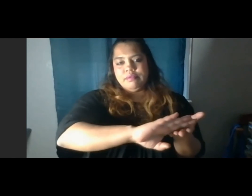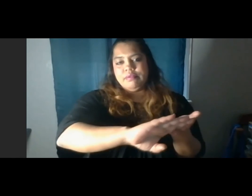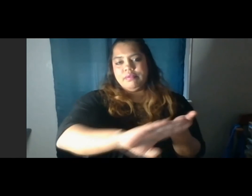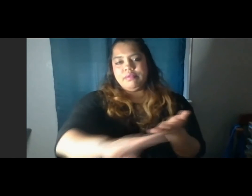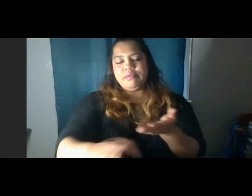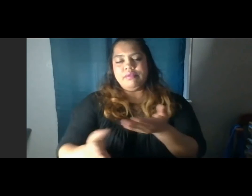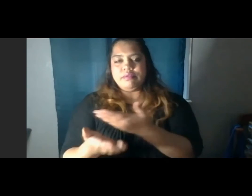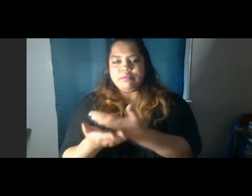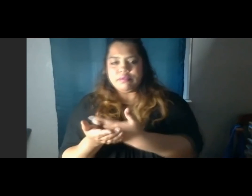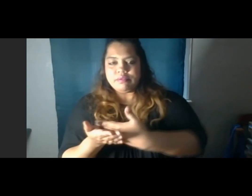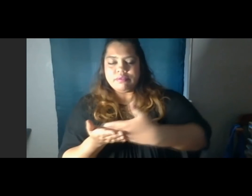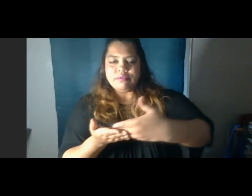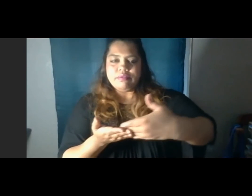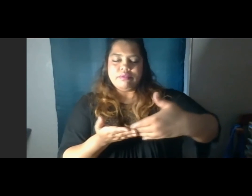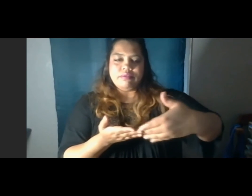Yeah,